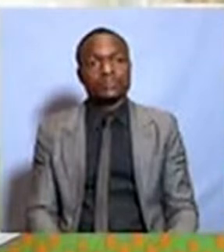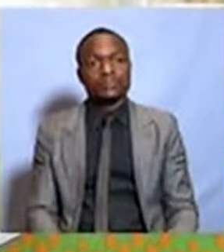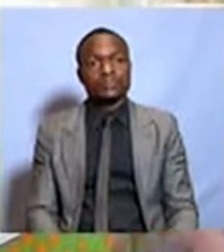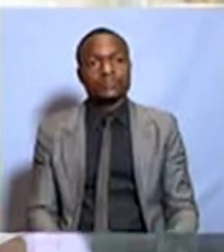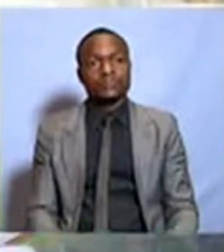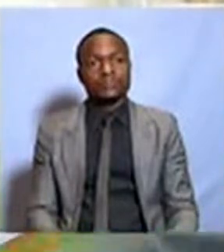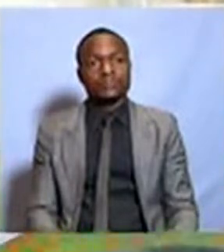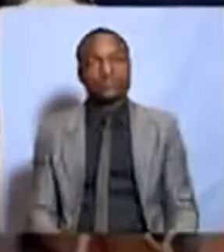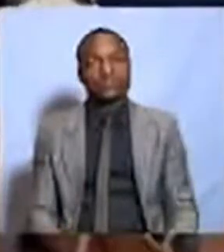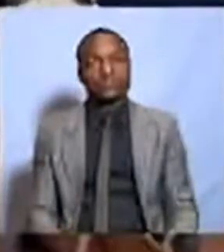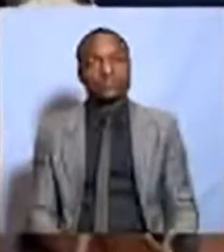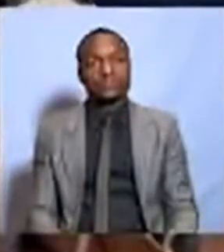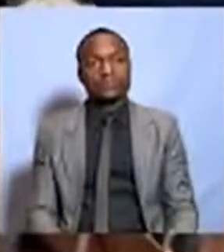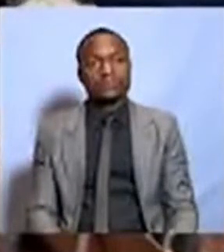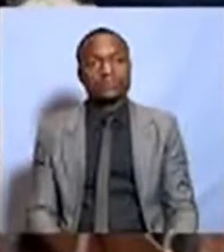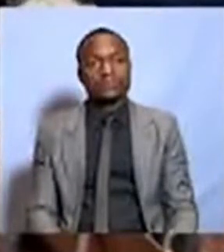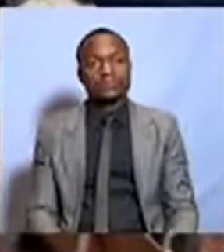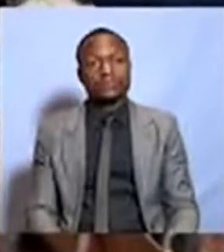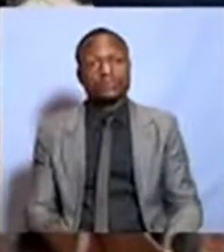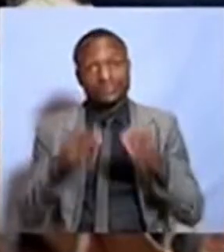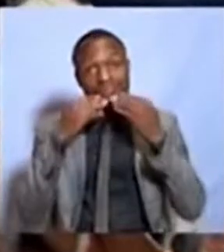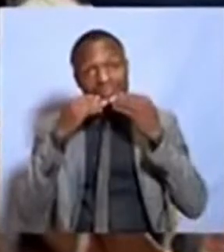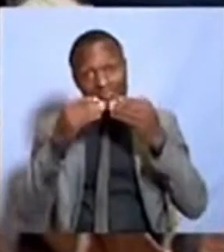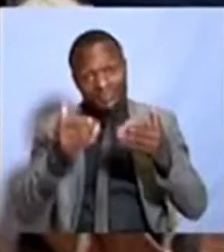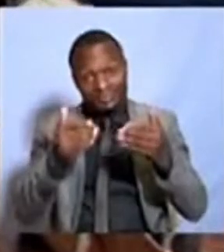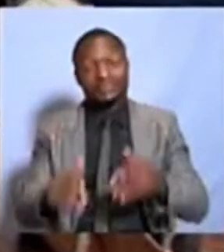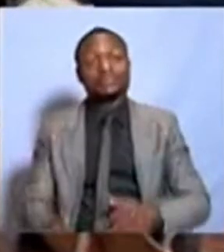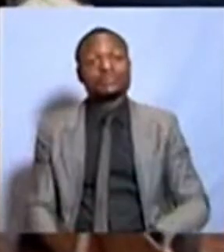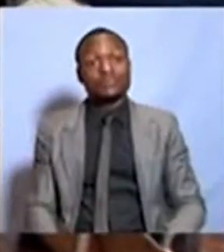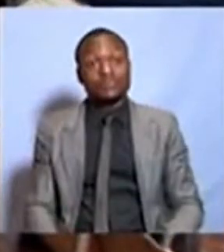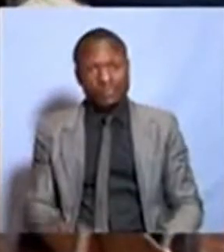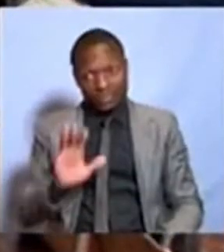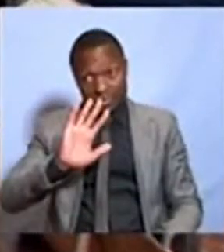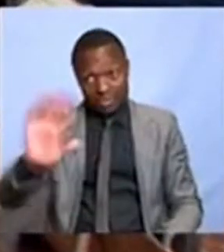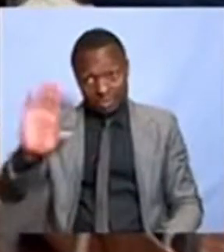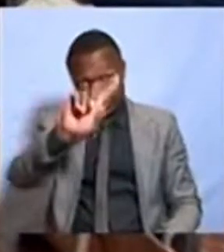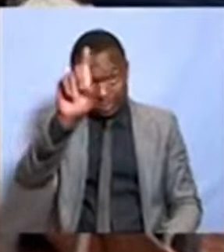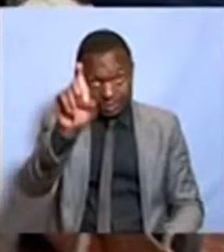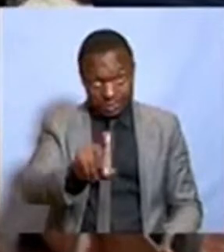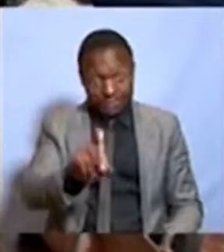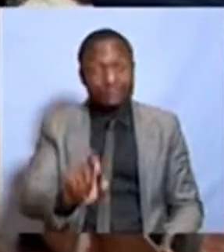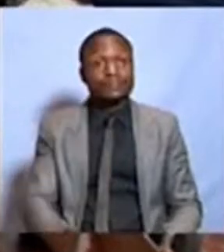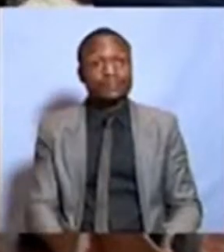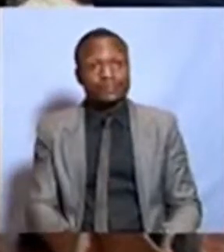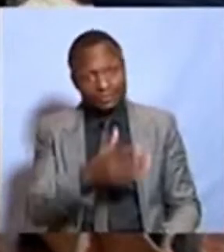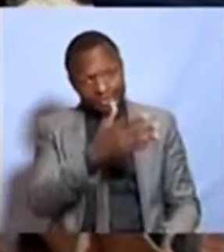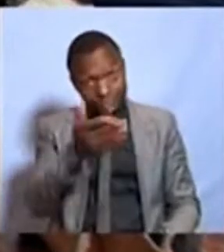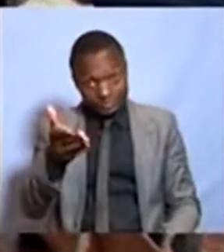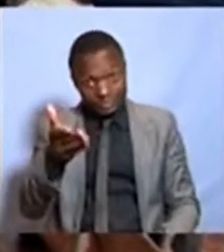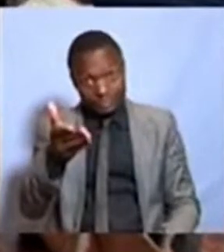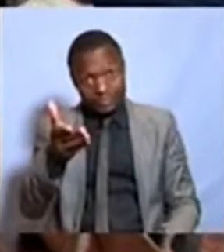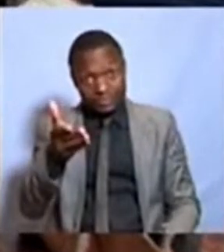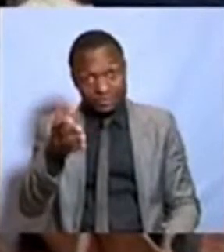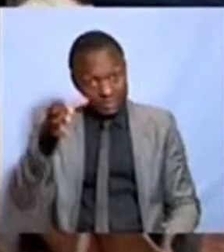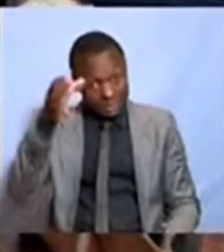I'm saying maybe you can use. Thank you. My question is, you as civil